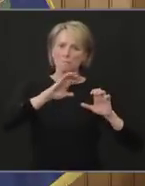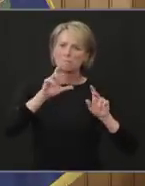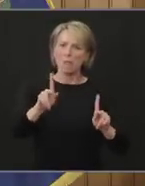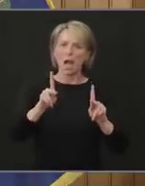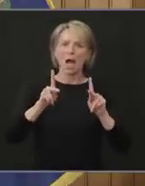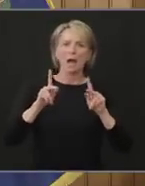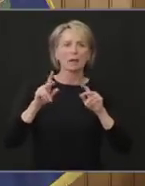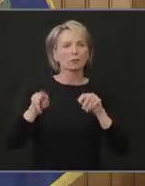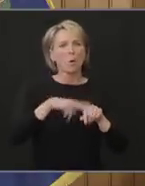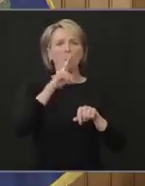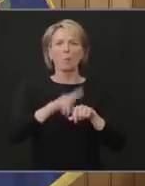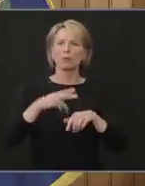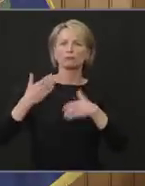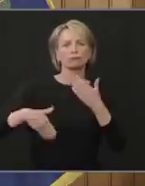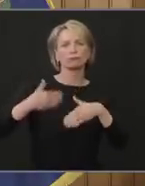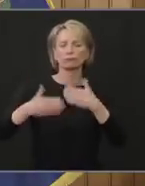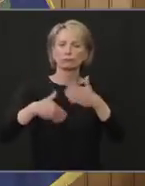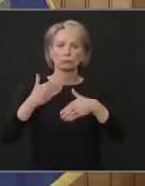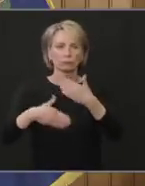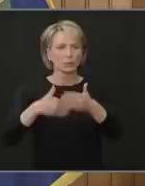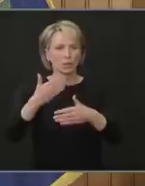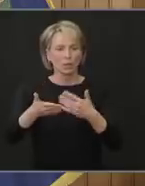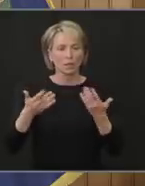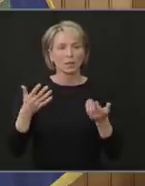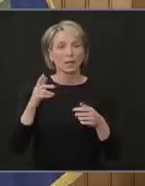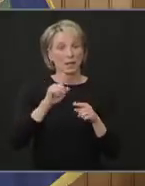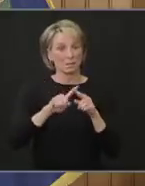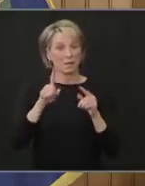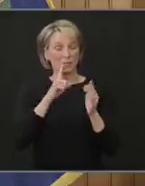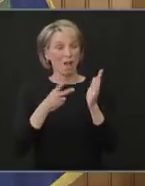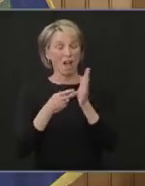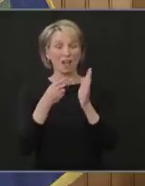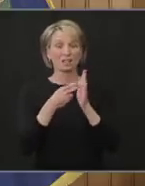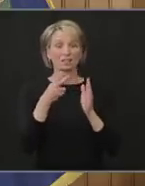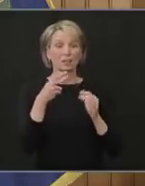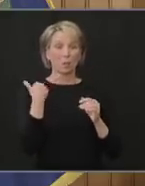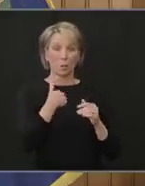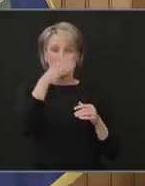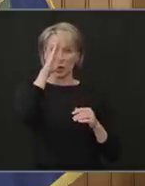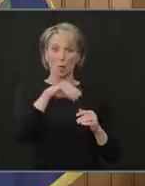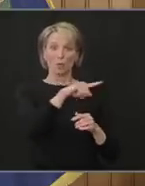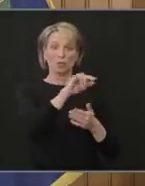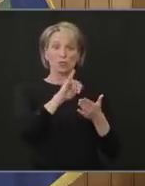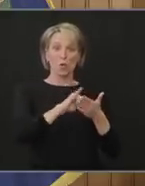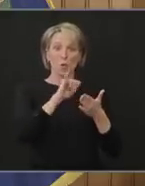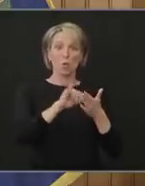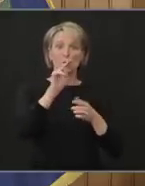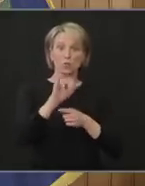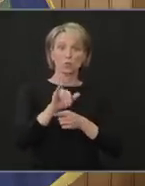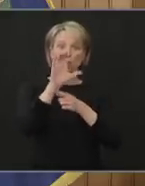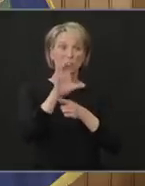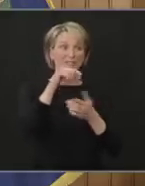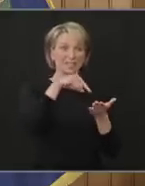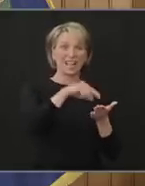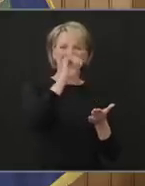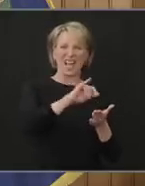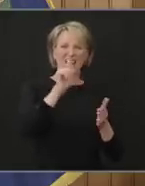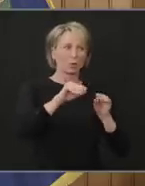later, which if you're a state right next to New York City, which is the epicenter of the COVID crisis, I think is